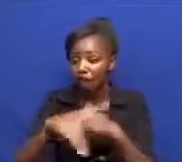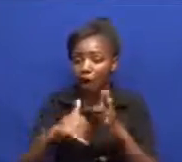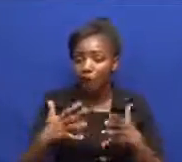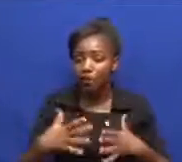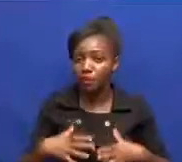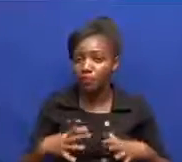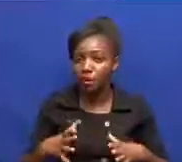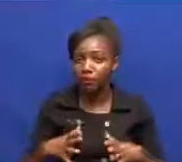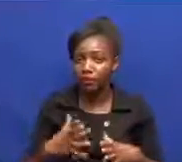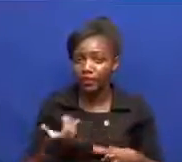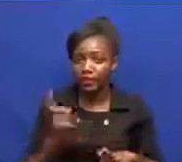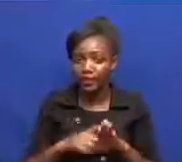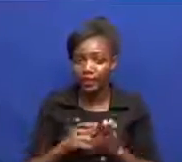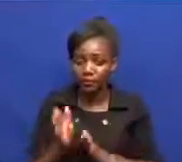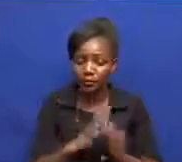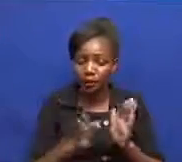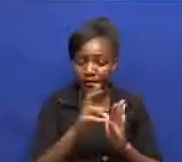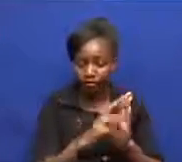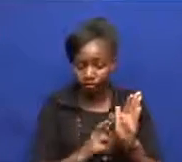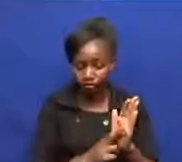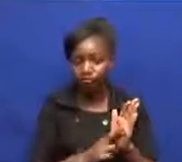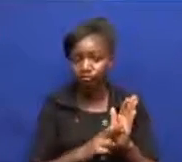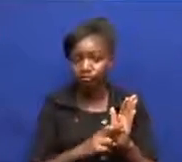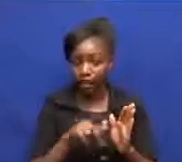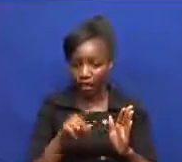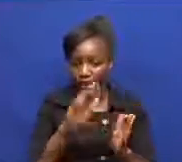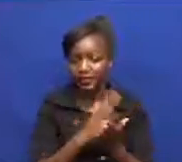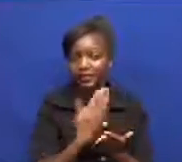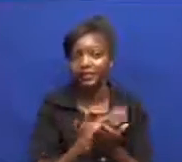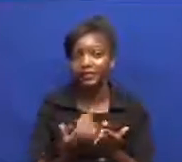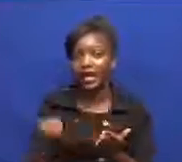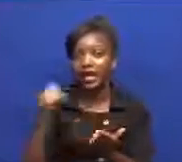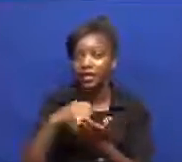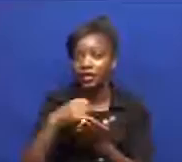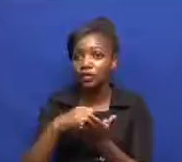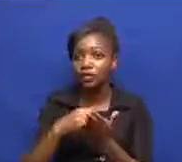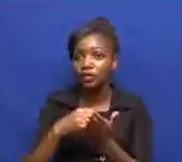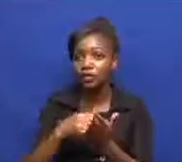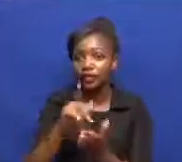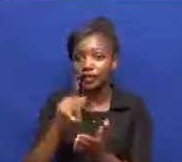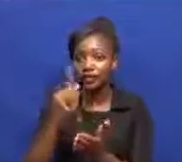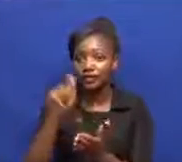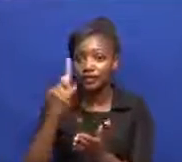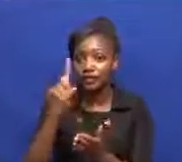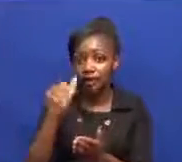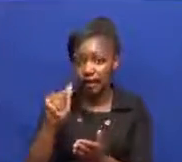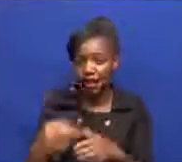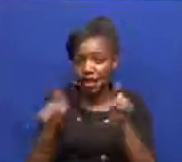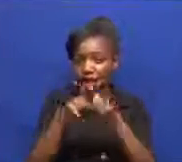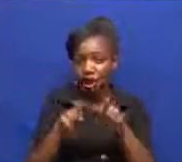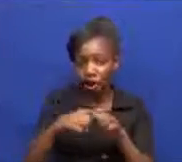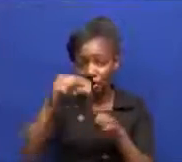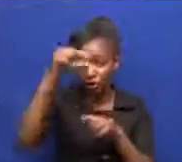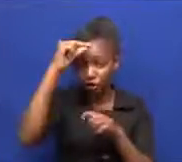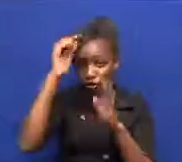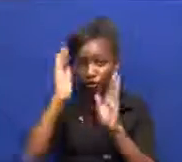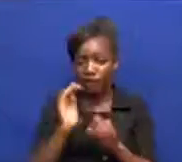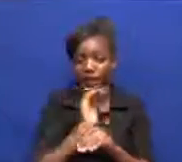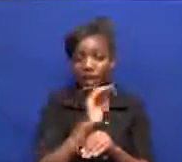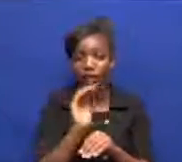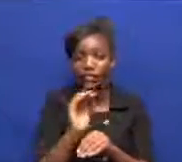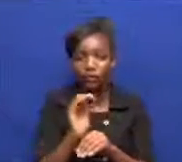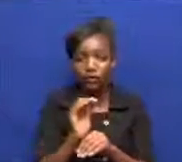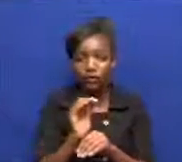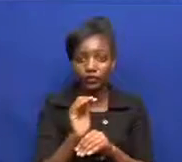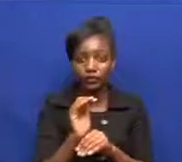in undertaking reforms in the sector, including restructuring of KTDA. Governors have asked tea farmers to